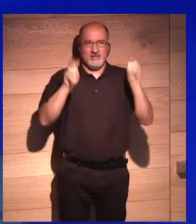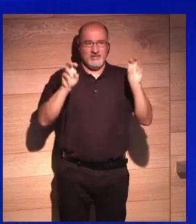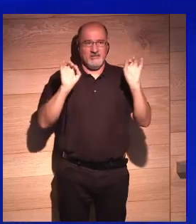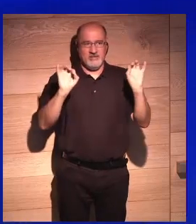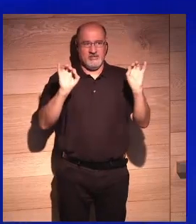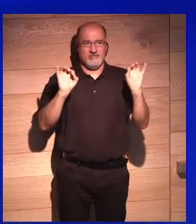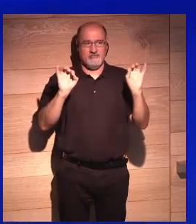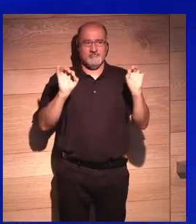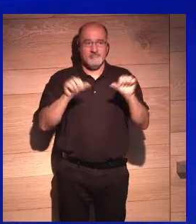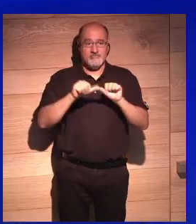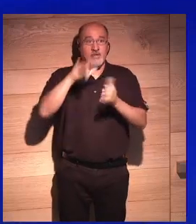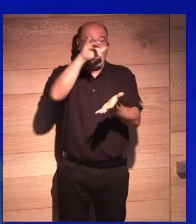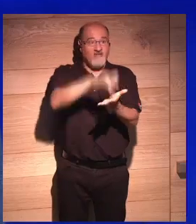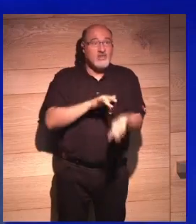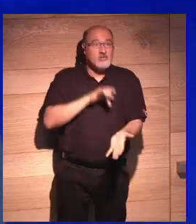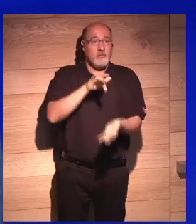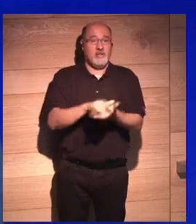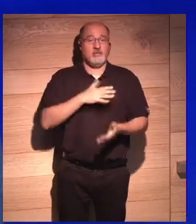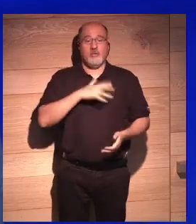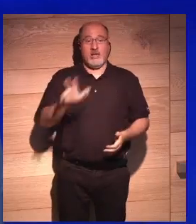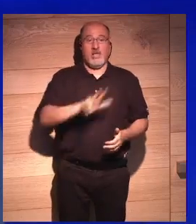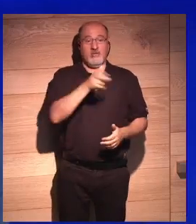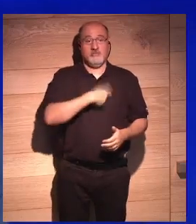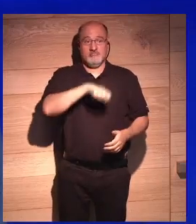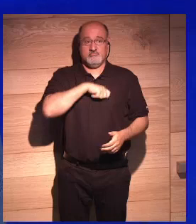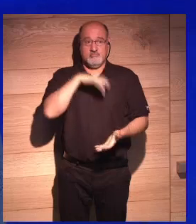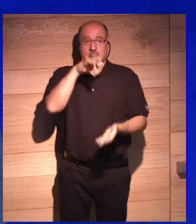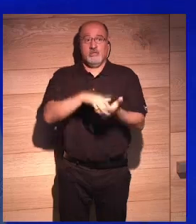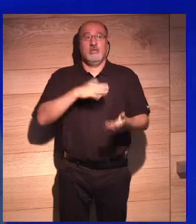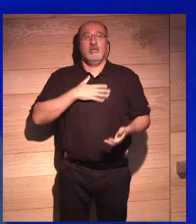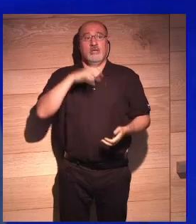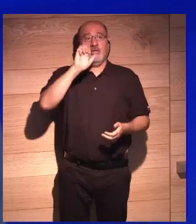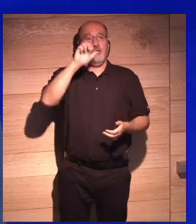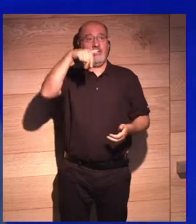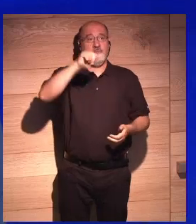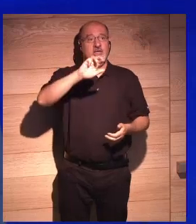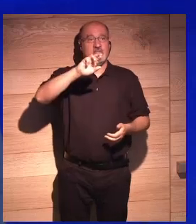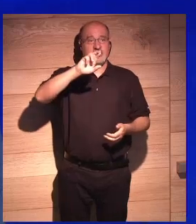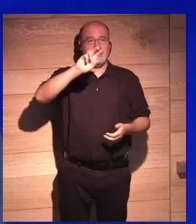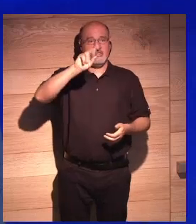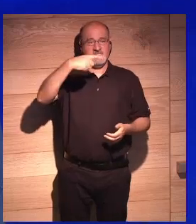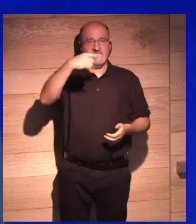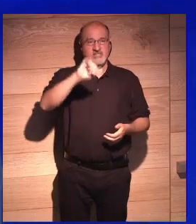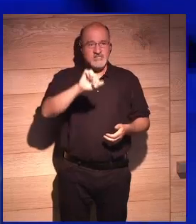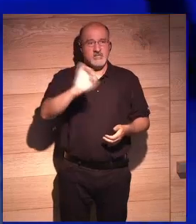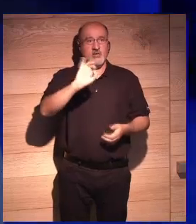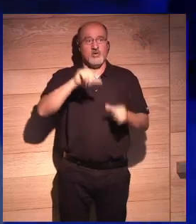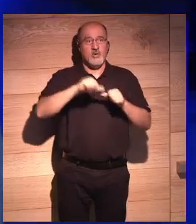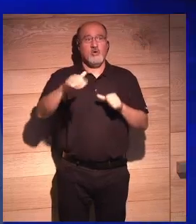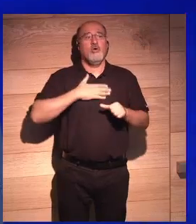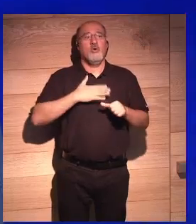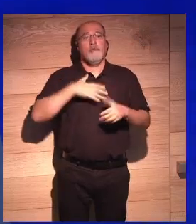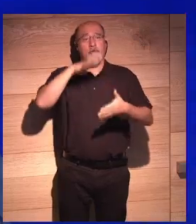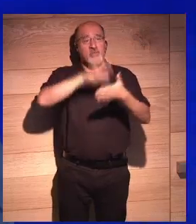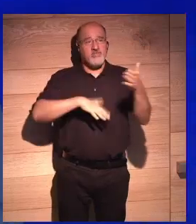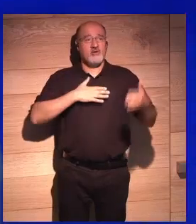the well, within the events that are being developed at a national scale, like Gamergy this last week,